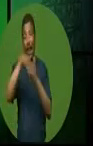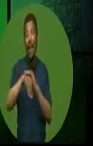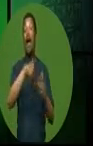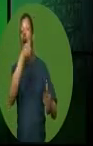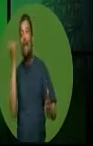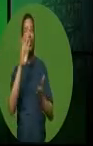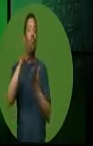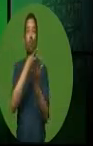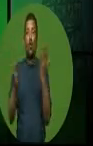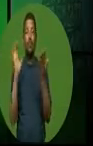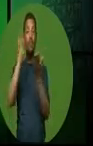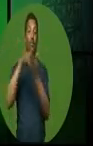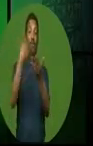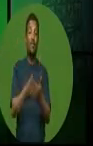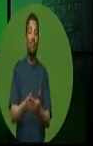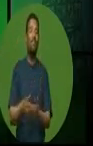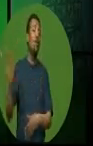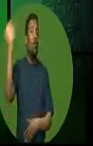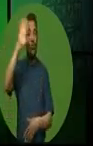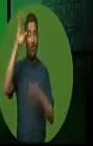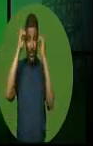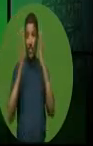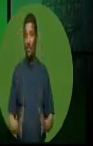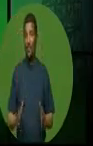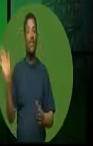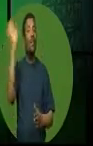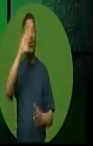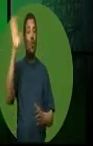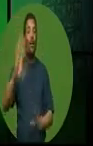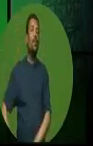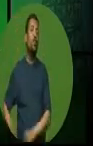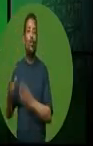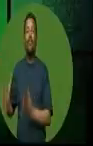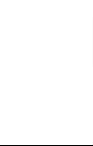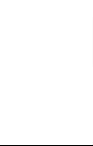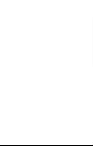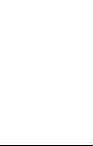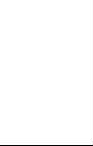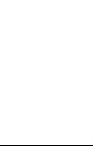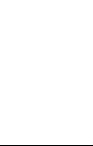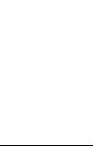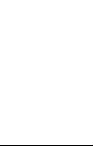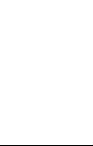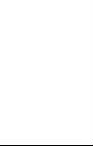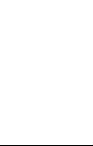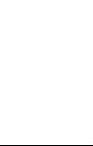program. Until then, goodbye, teacher. Goodbye, students.